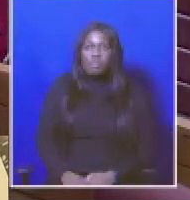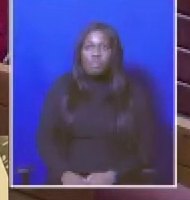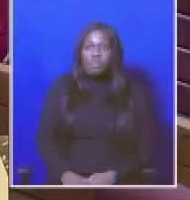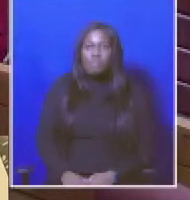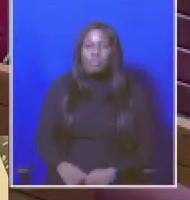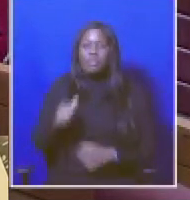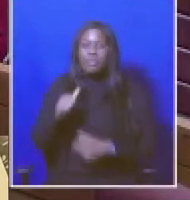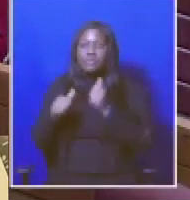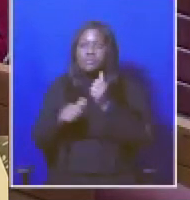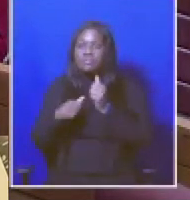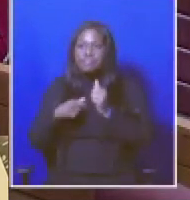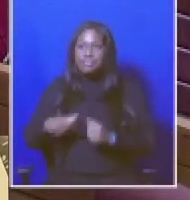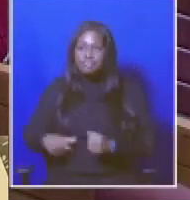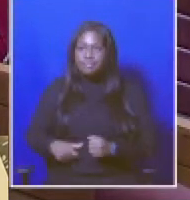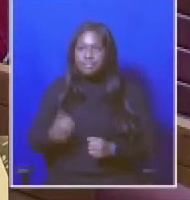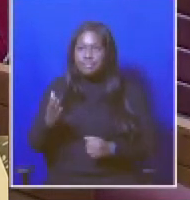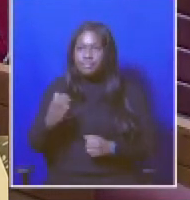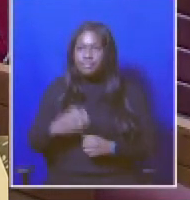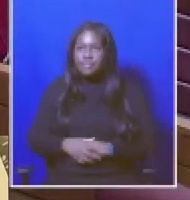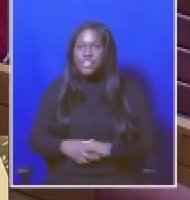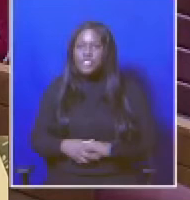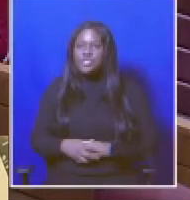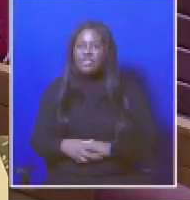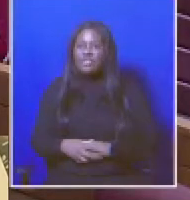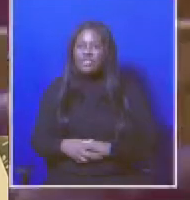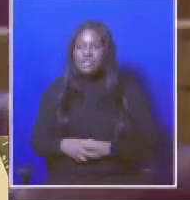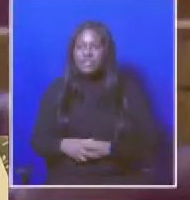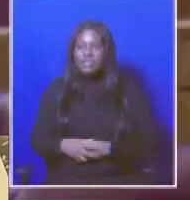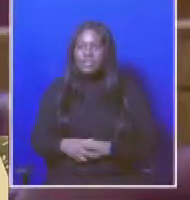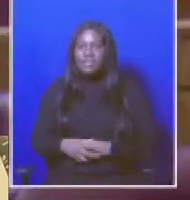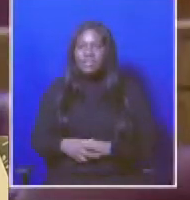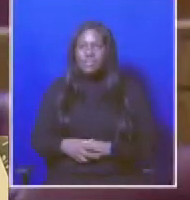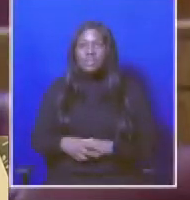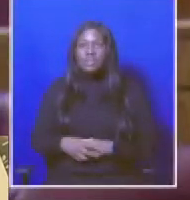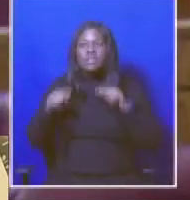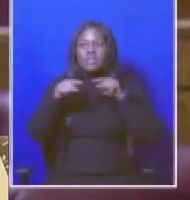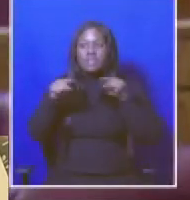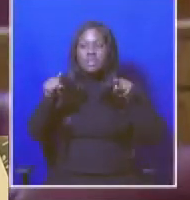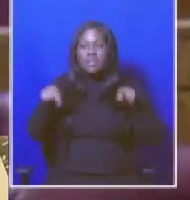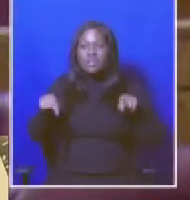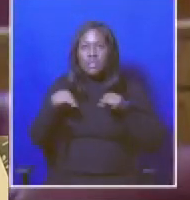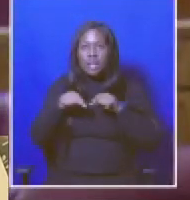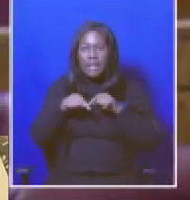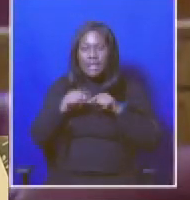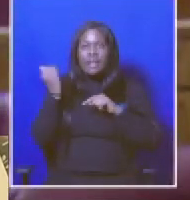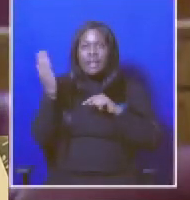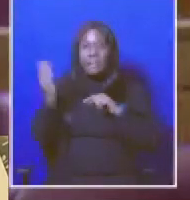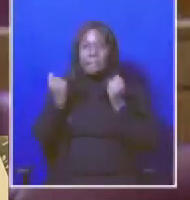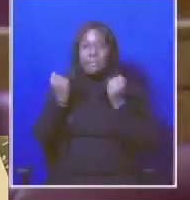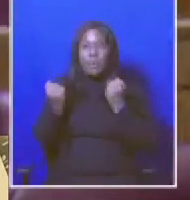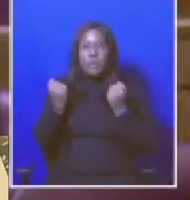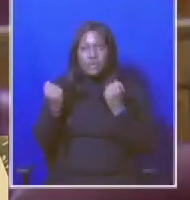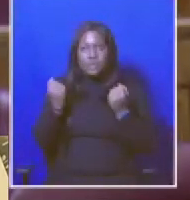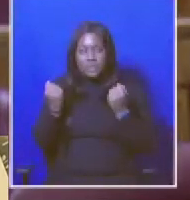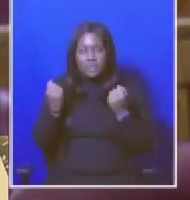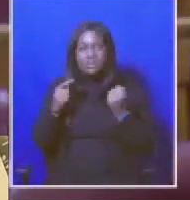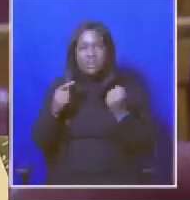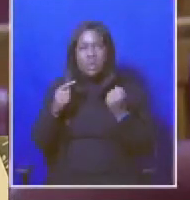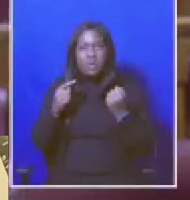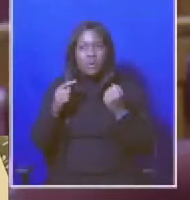Deputy President, the recent report of the department to the Land Claims Court on progress made in settling